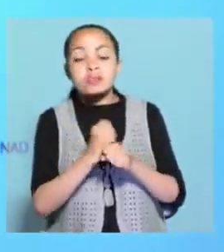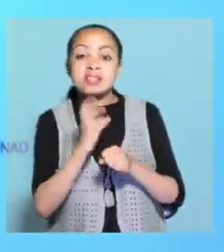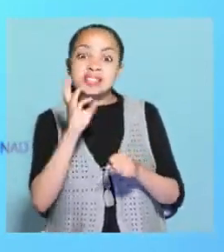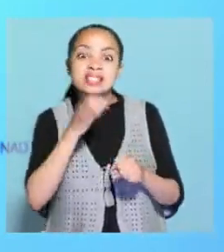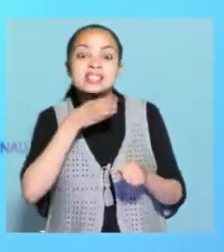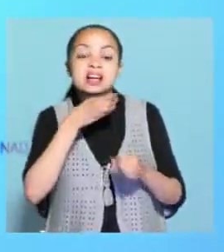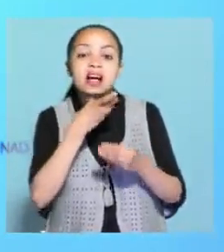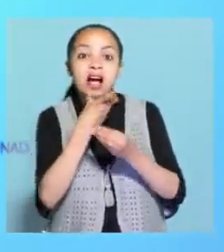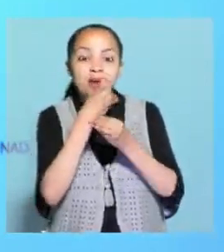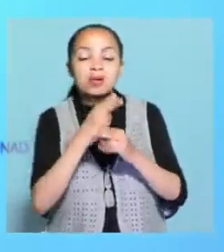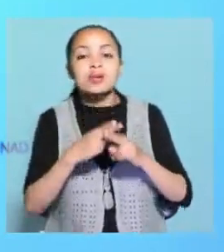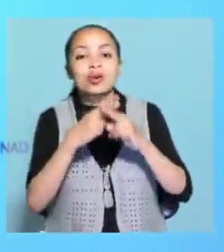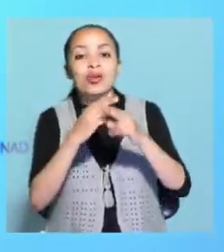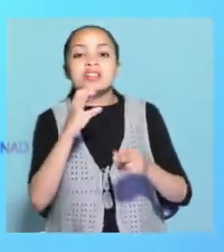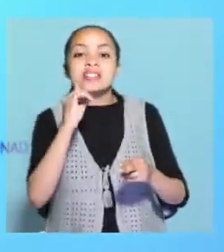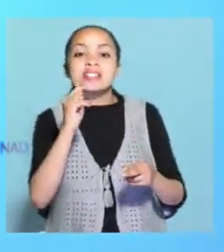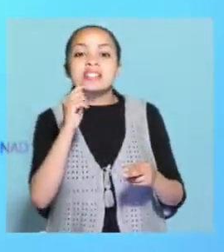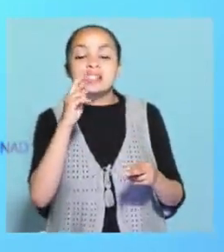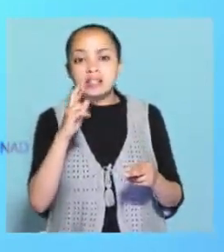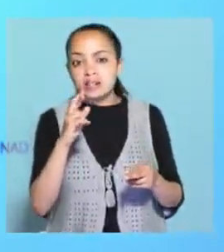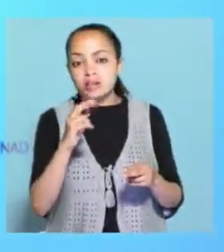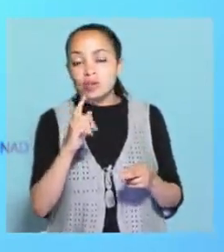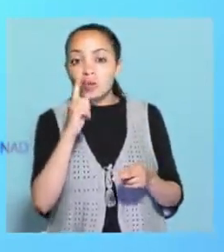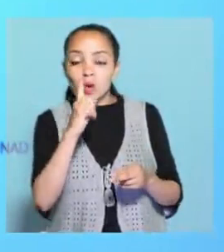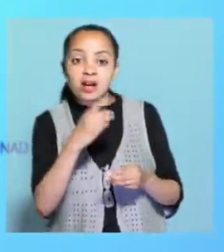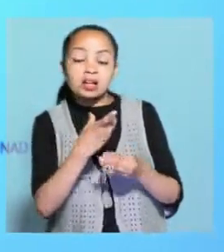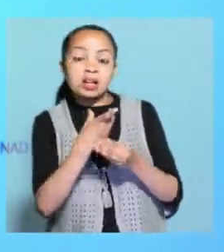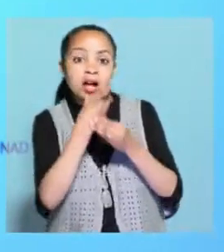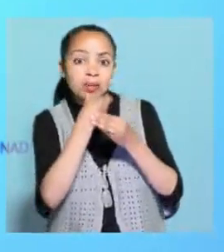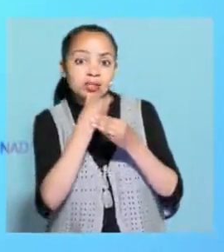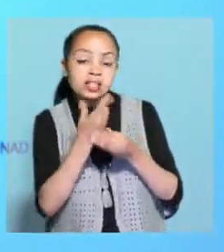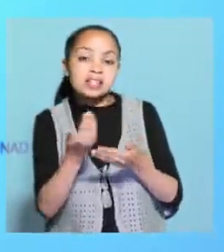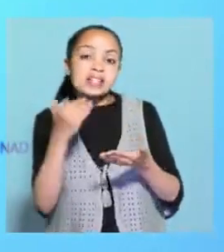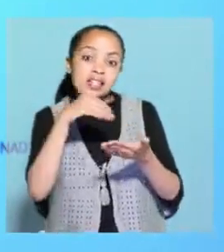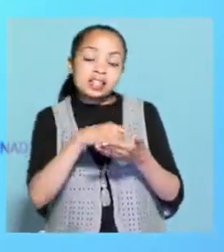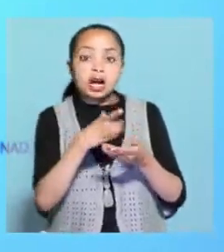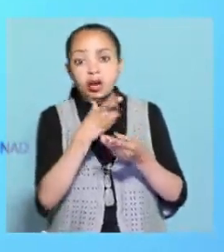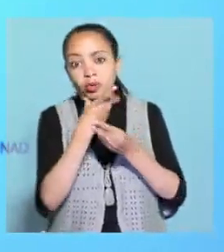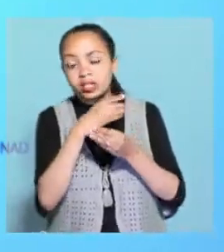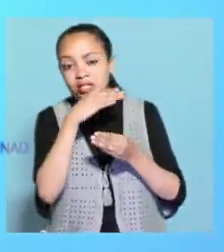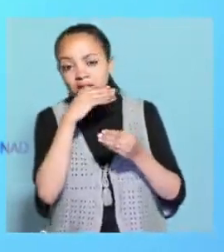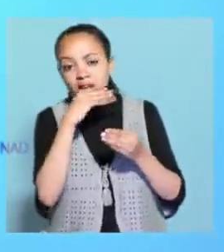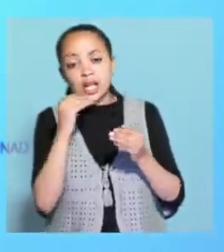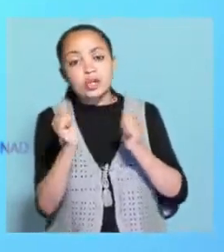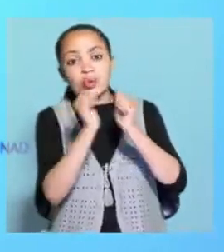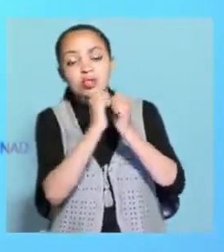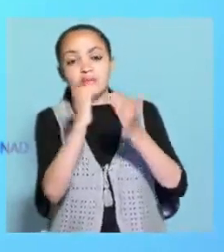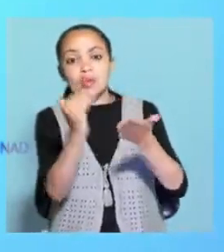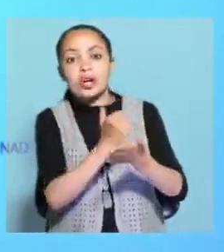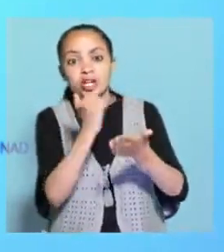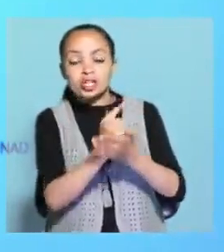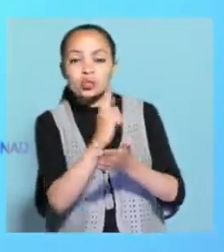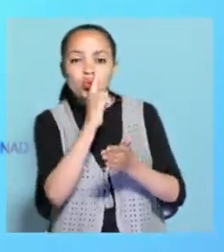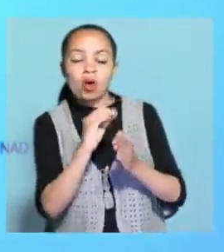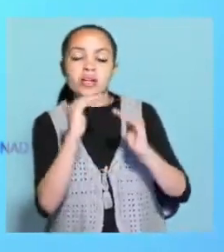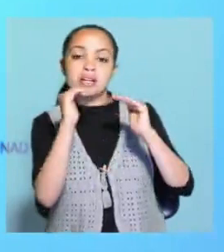citrate. Then 1 carbon dioxide become decarboxylated, and with production of 1